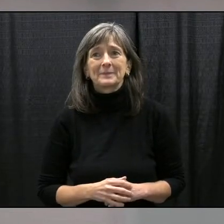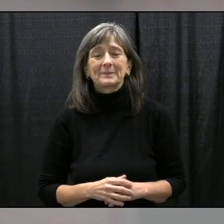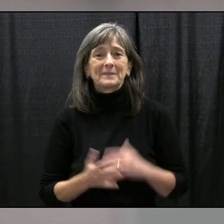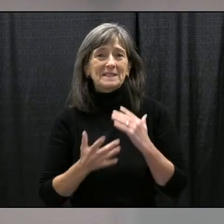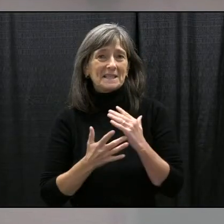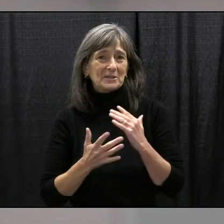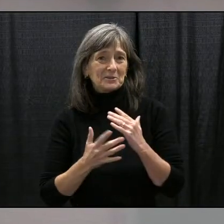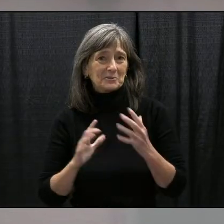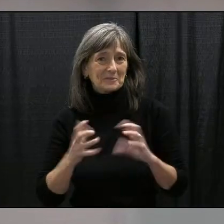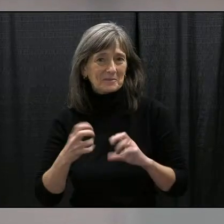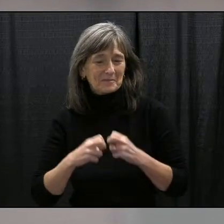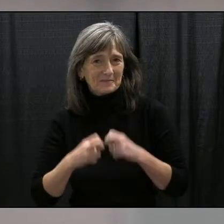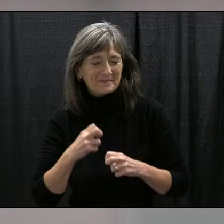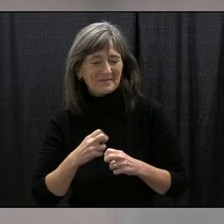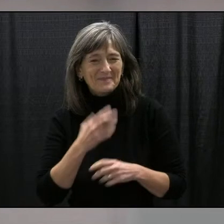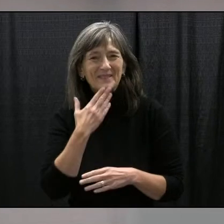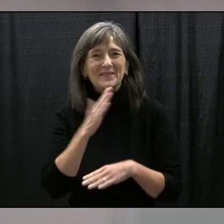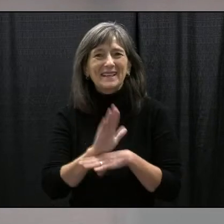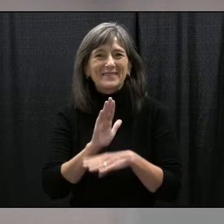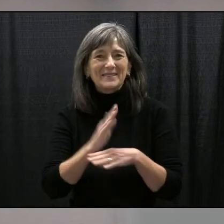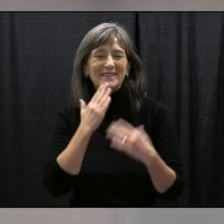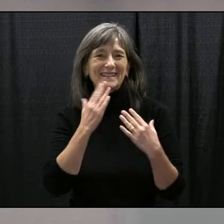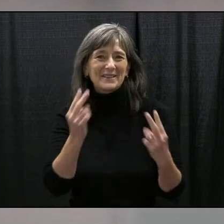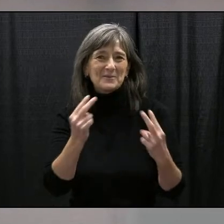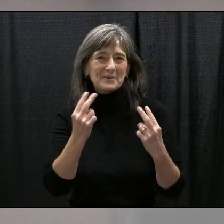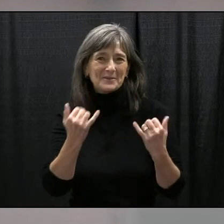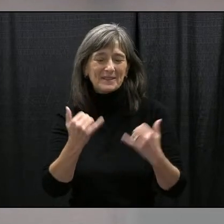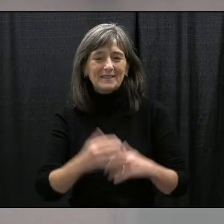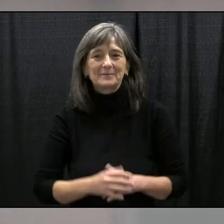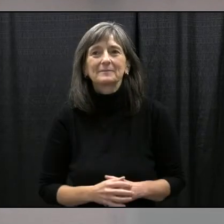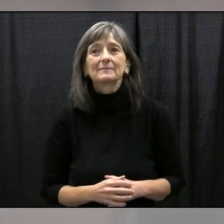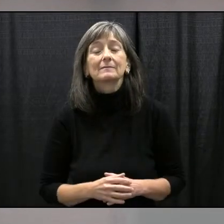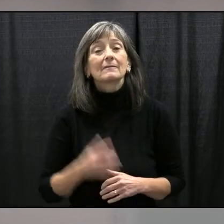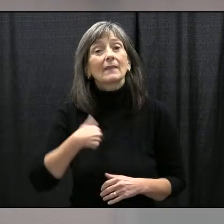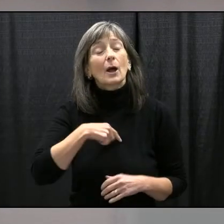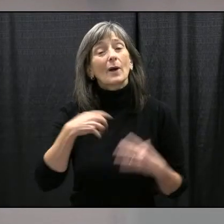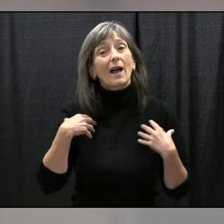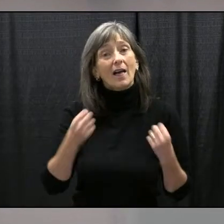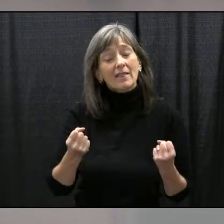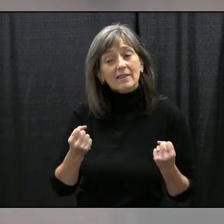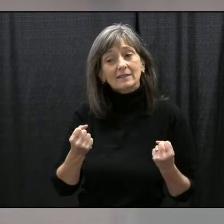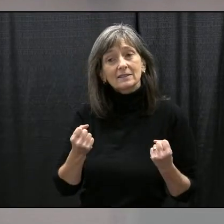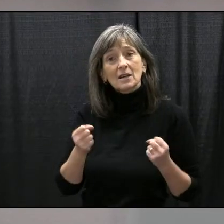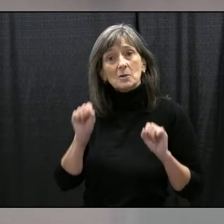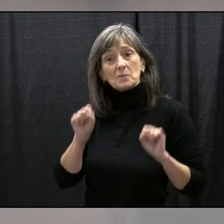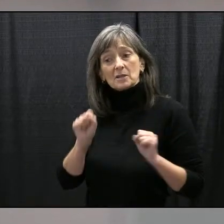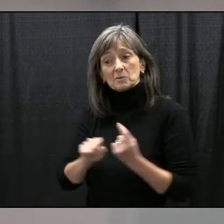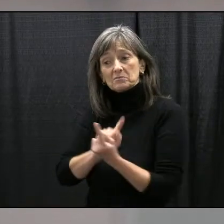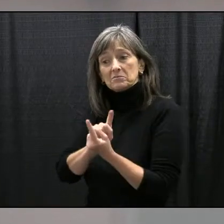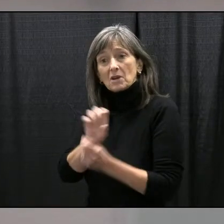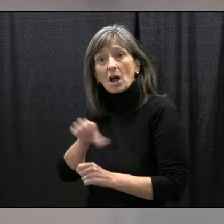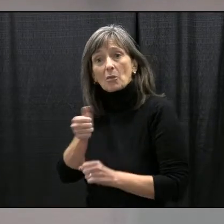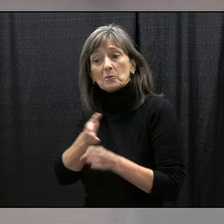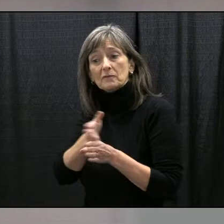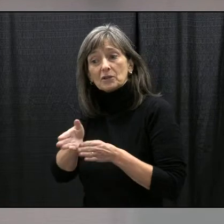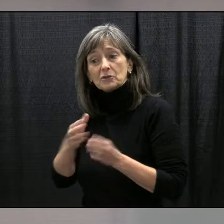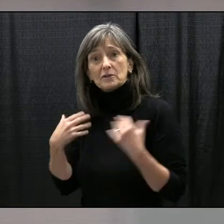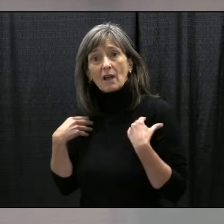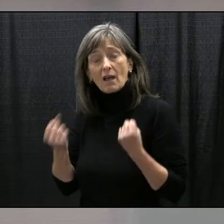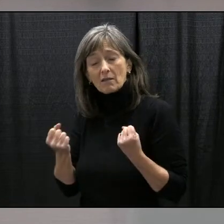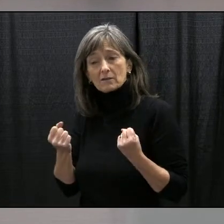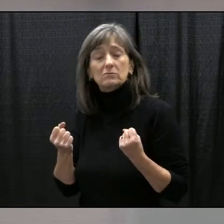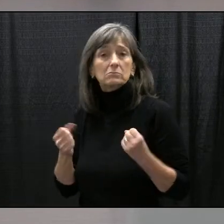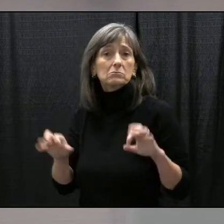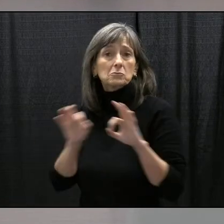Technical glitch. Good afternoon and thank you for joining us today. Our health and our access to health professionals is vital to us